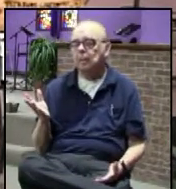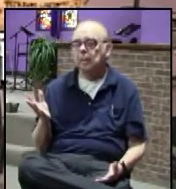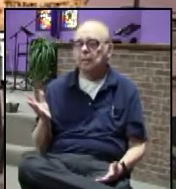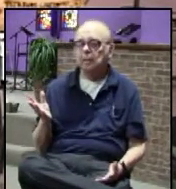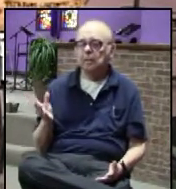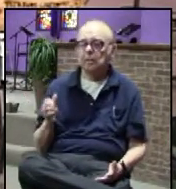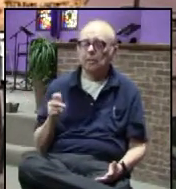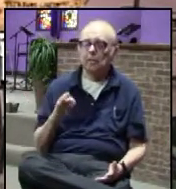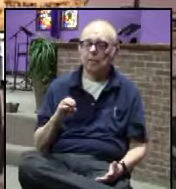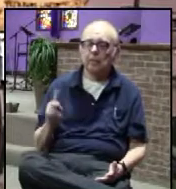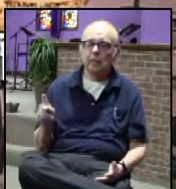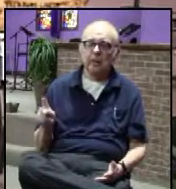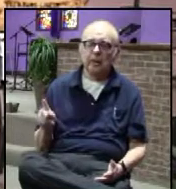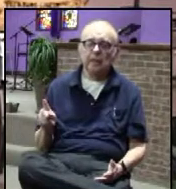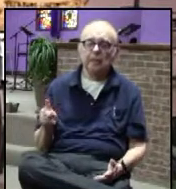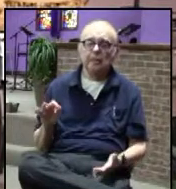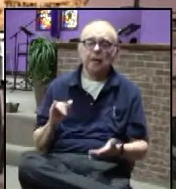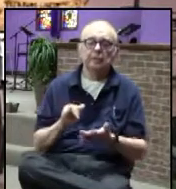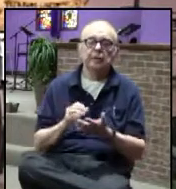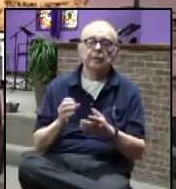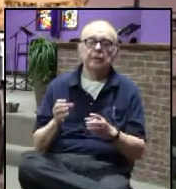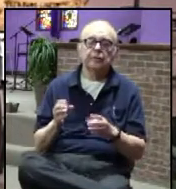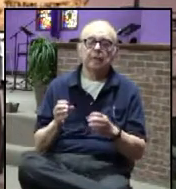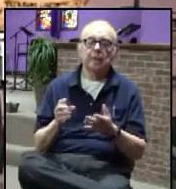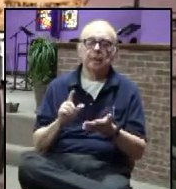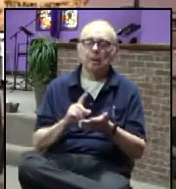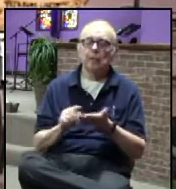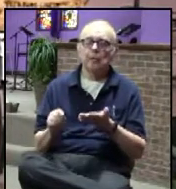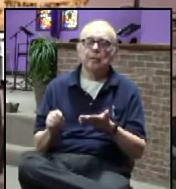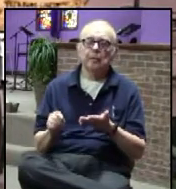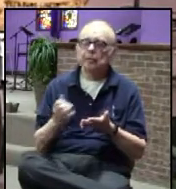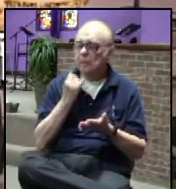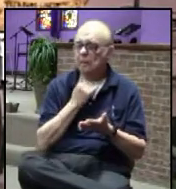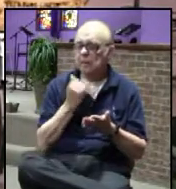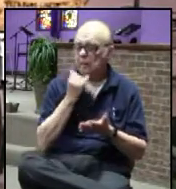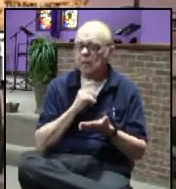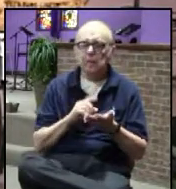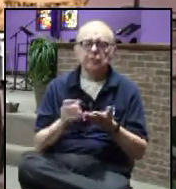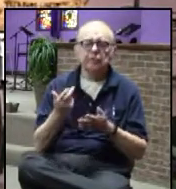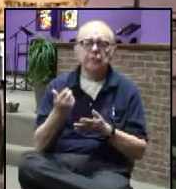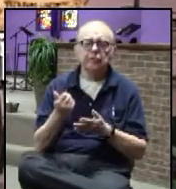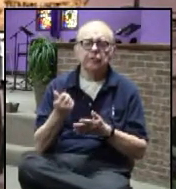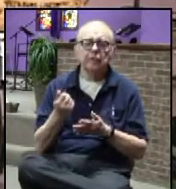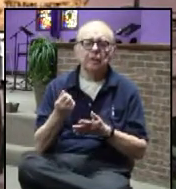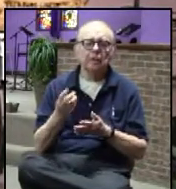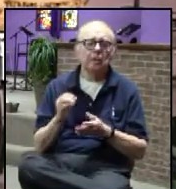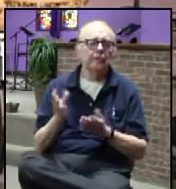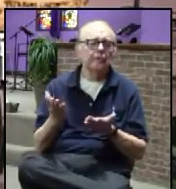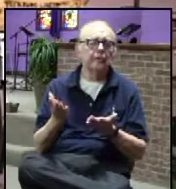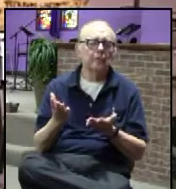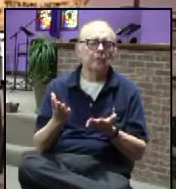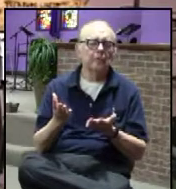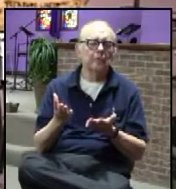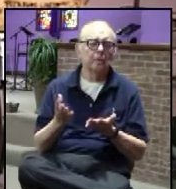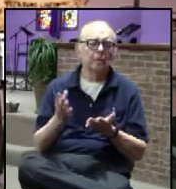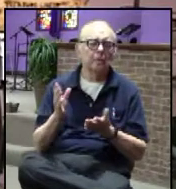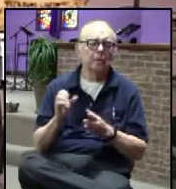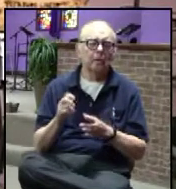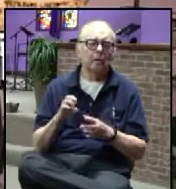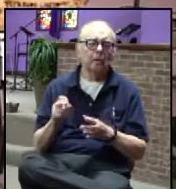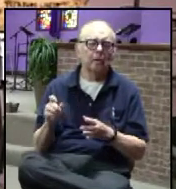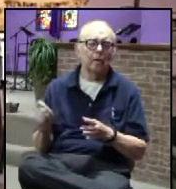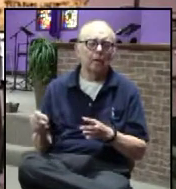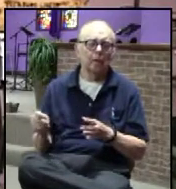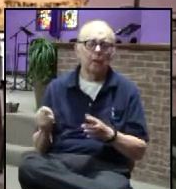a stamp that was a mistake, and they only printed out like 3 or 4 of them, or one sheet, and that's all it